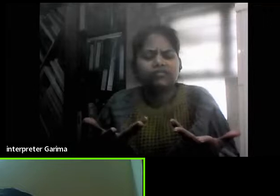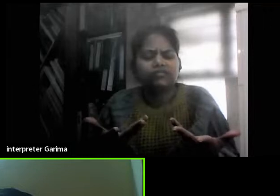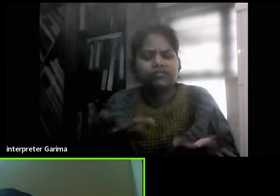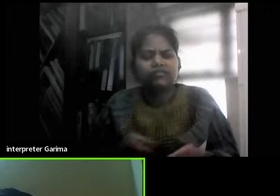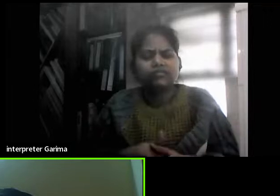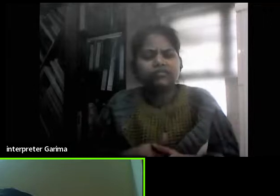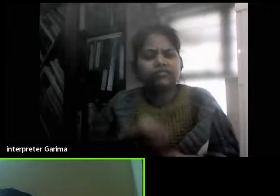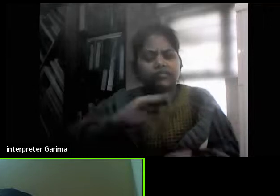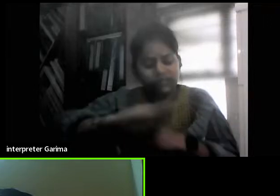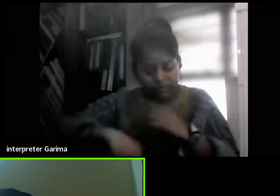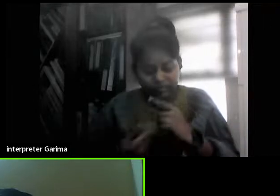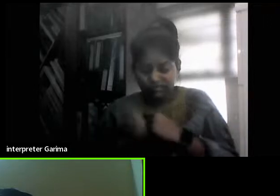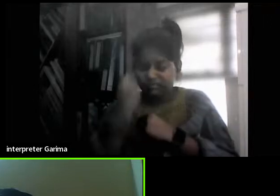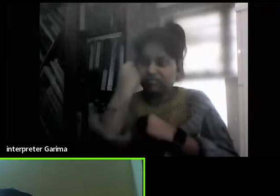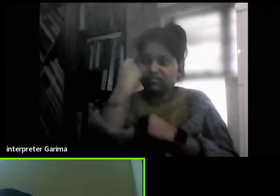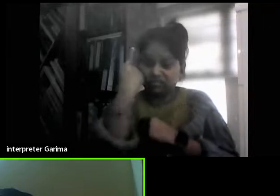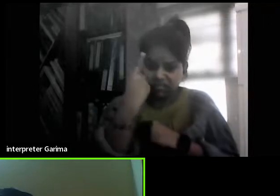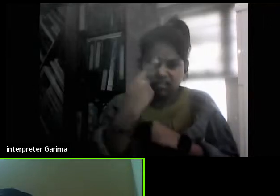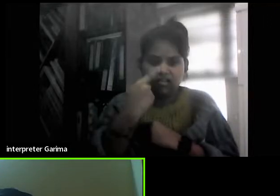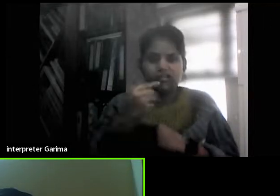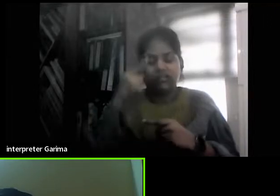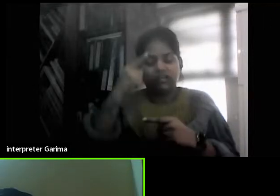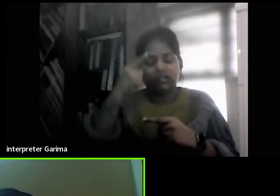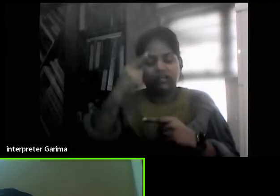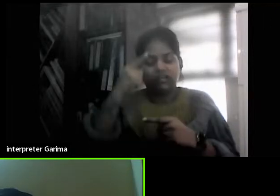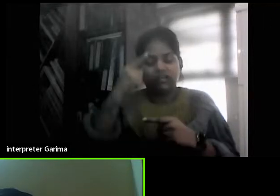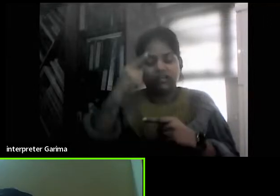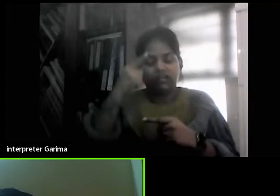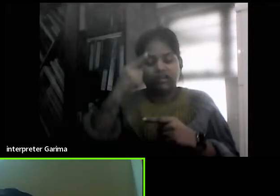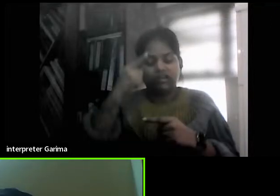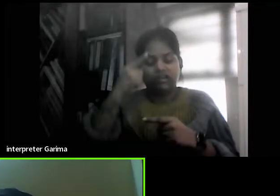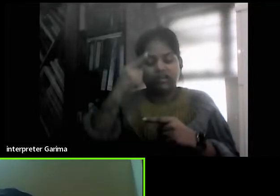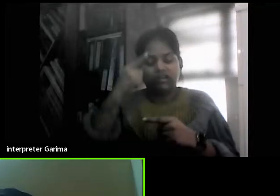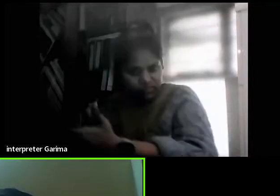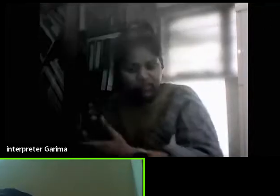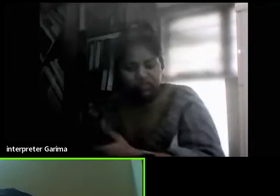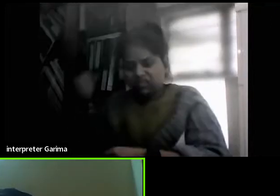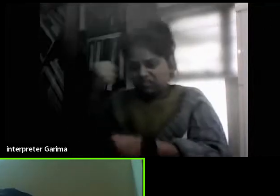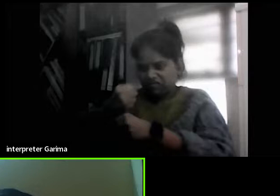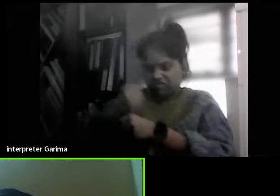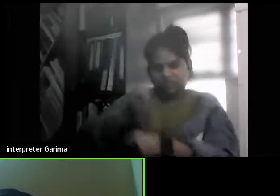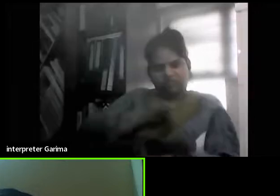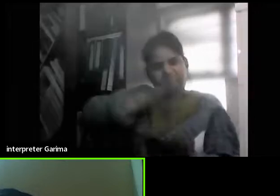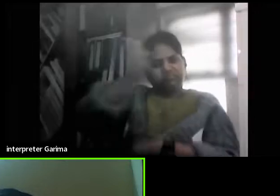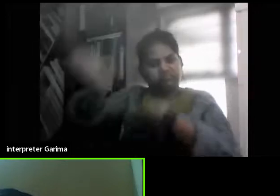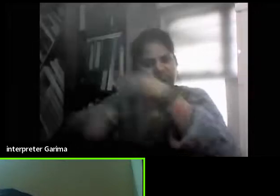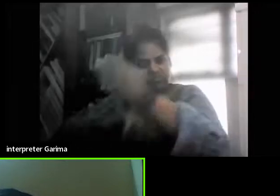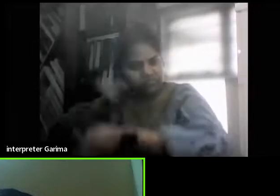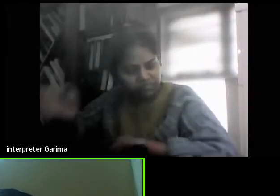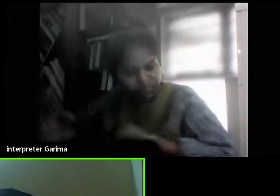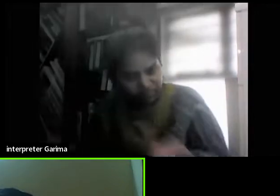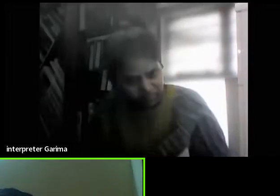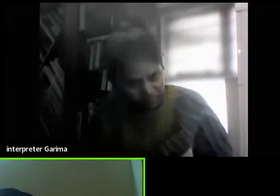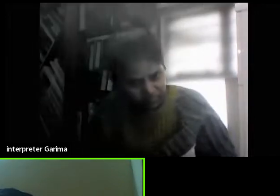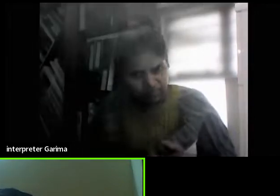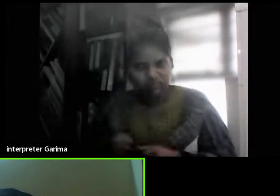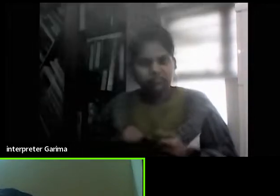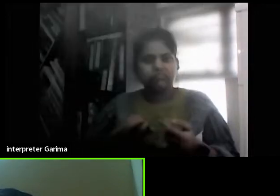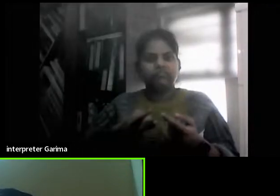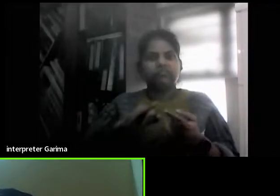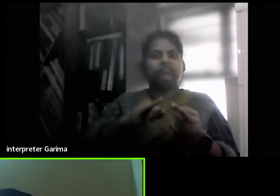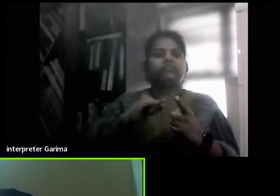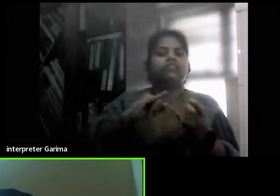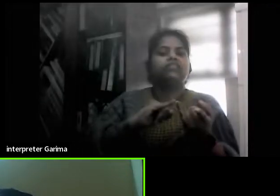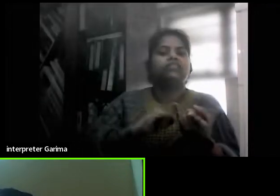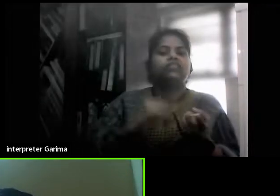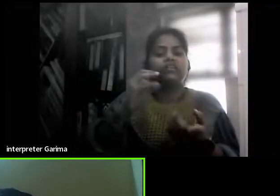occupy the government offices, particularly SAPD, State Commissioner for Persons with Disabilities, to seek the attention